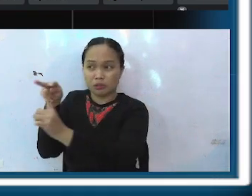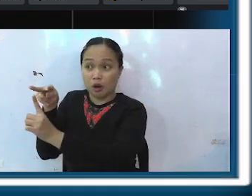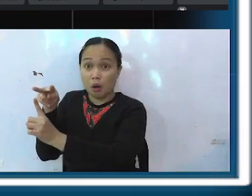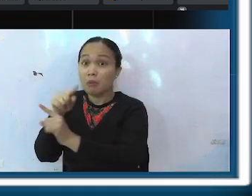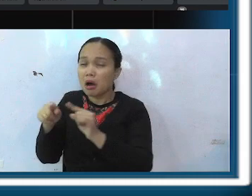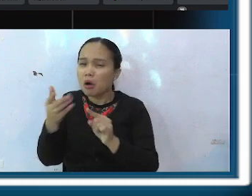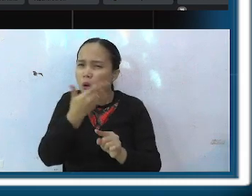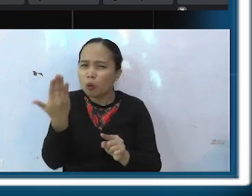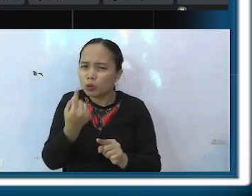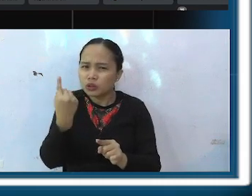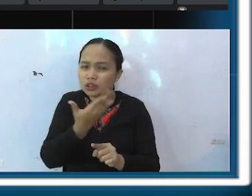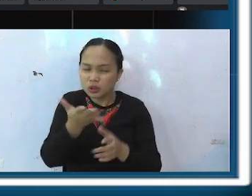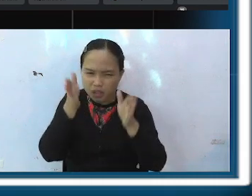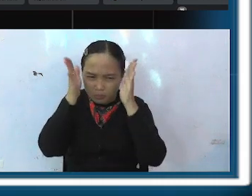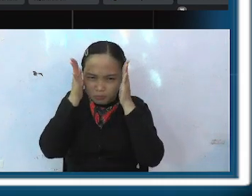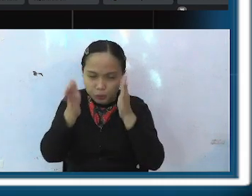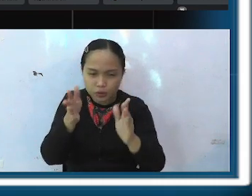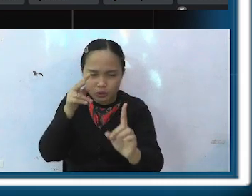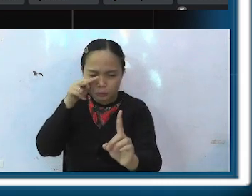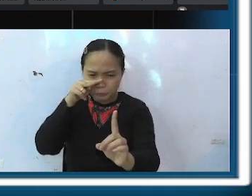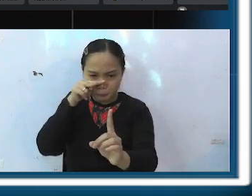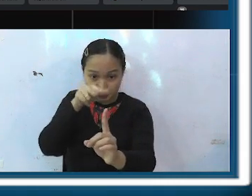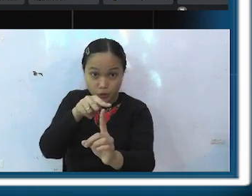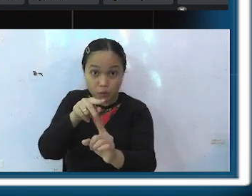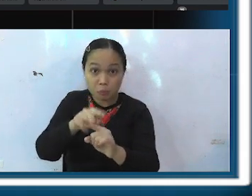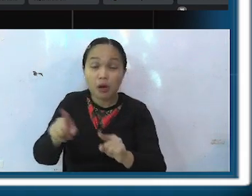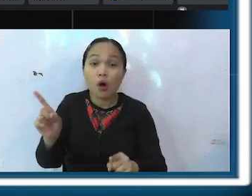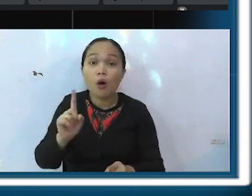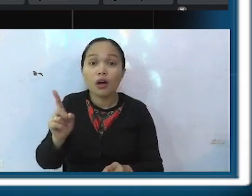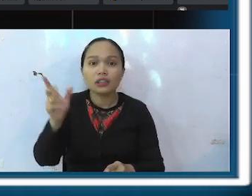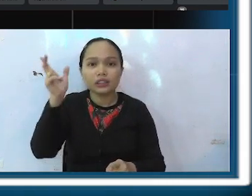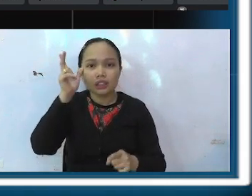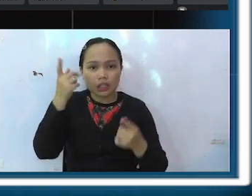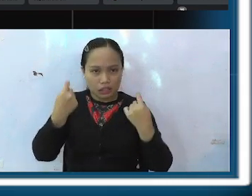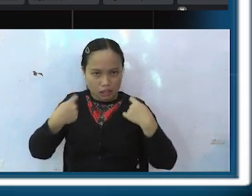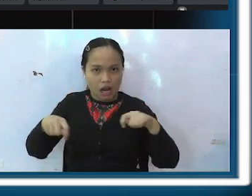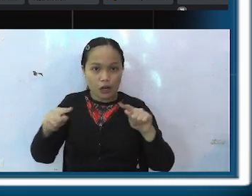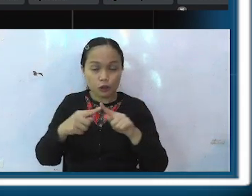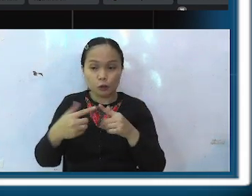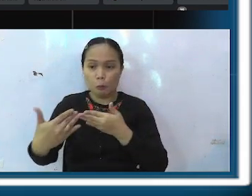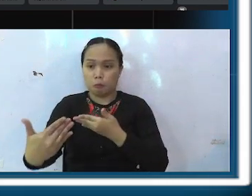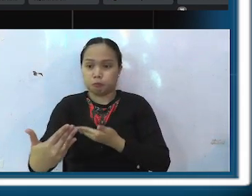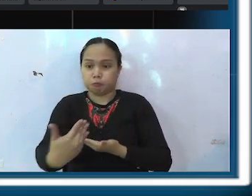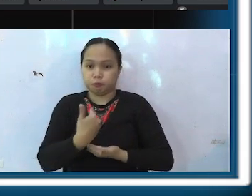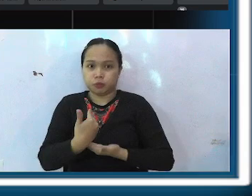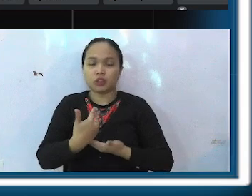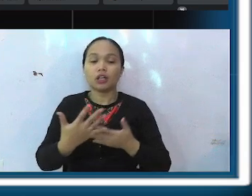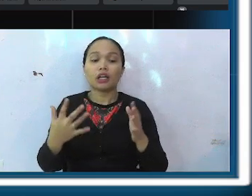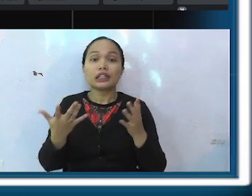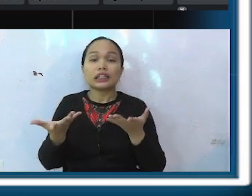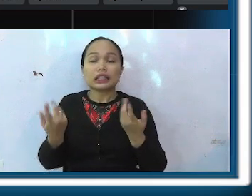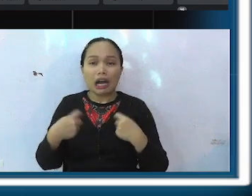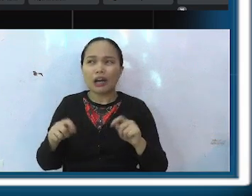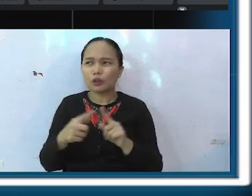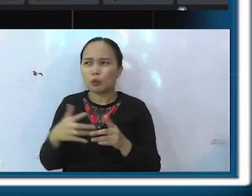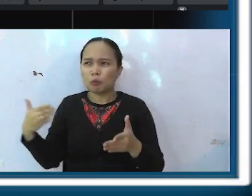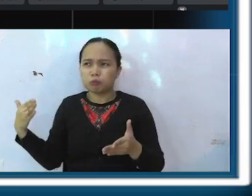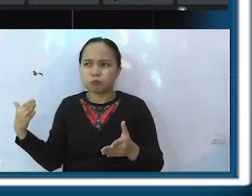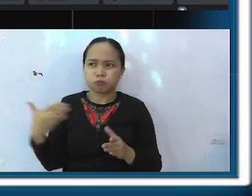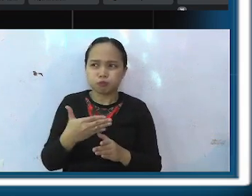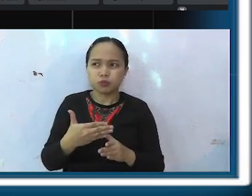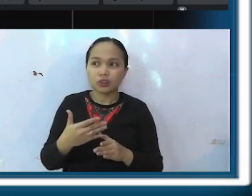Yes, but yes. Satan will make a way to cross your path. Oh yes, brother. So that he will just try to get your